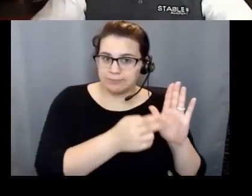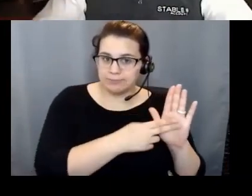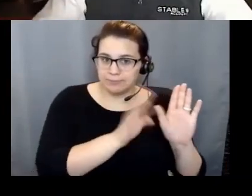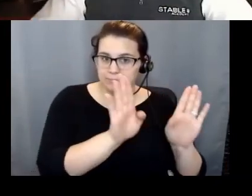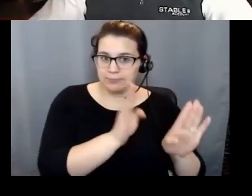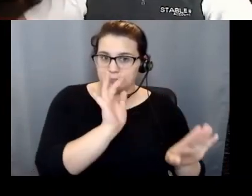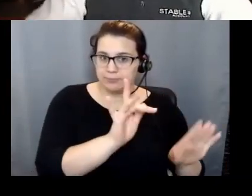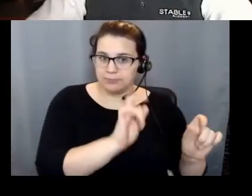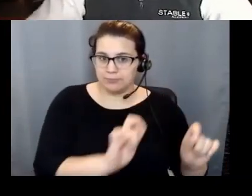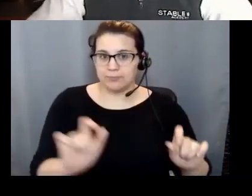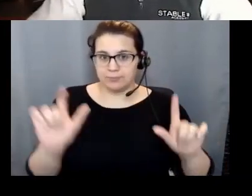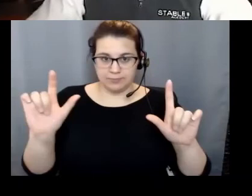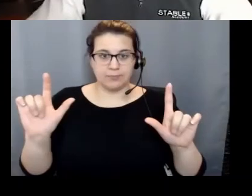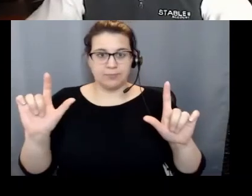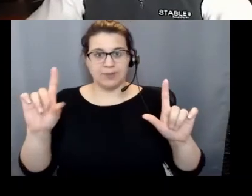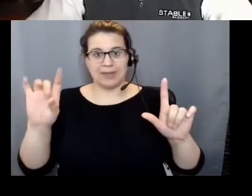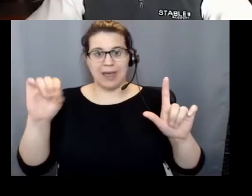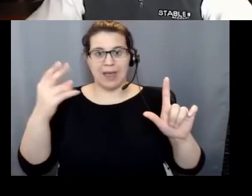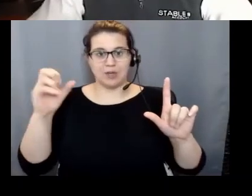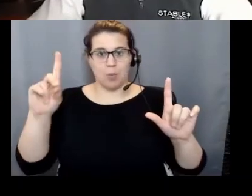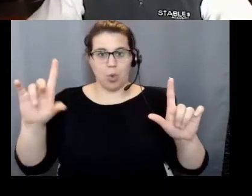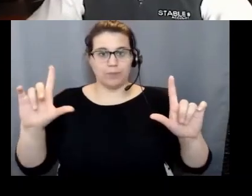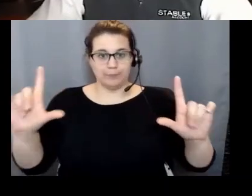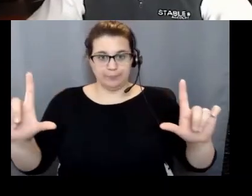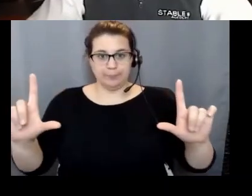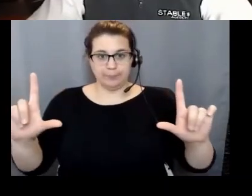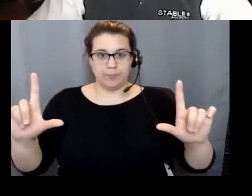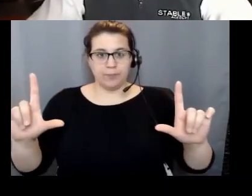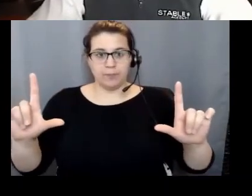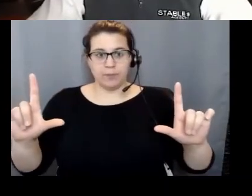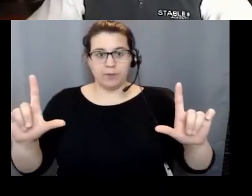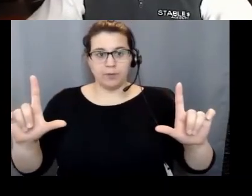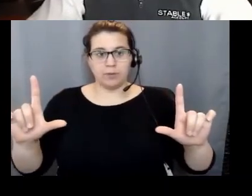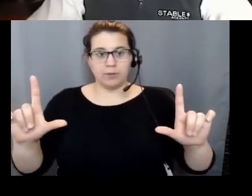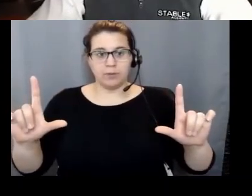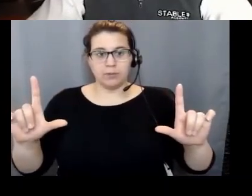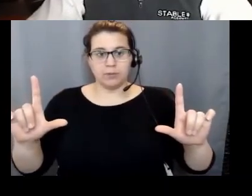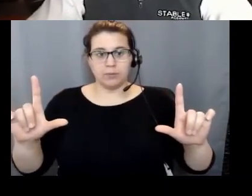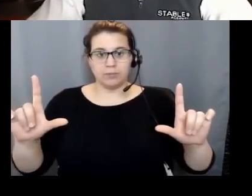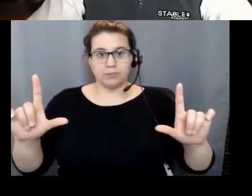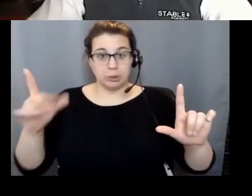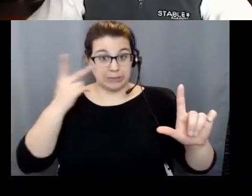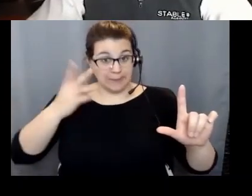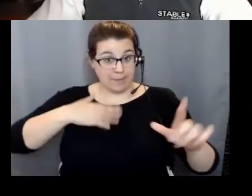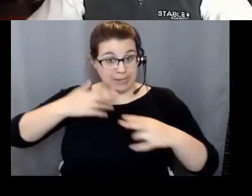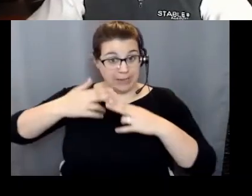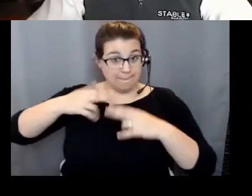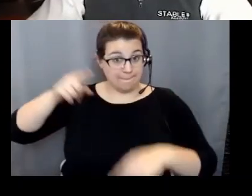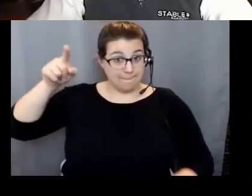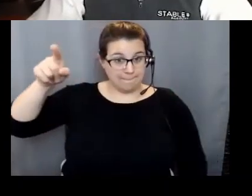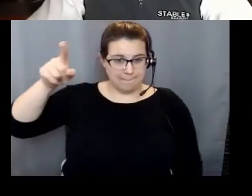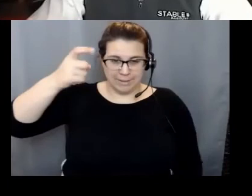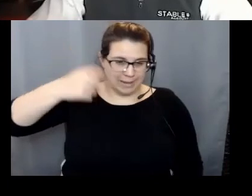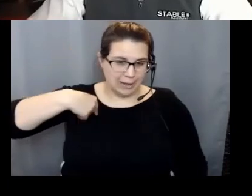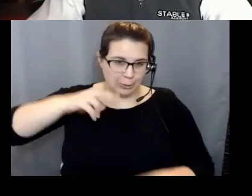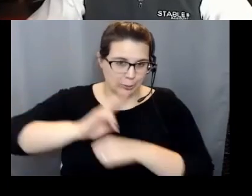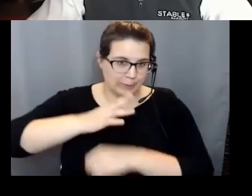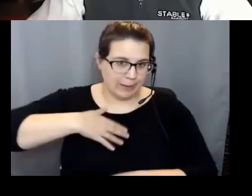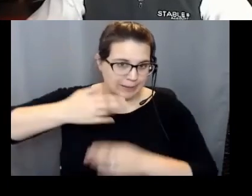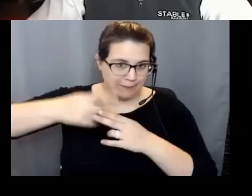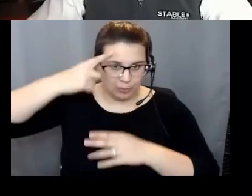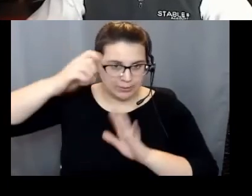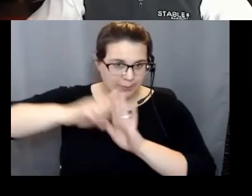you're into this dashboard. On the dashboard, it's populated with my name here because I use this as an example, but